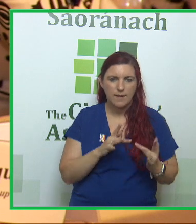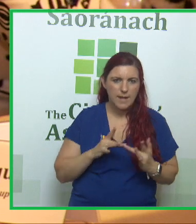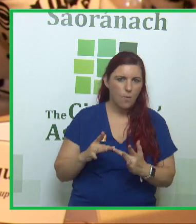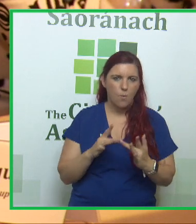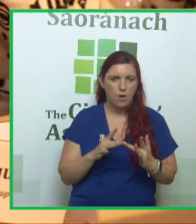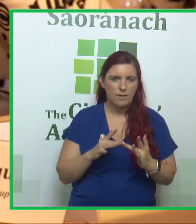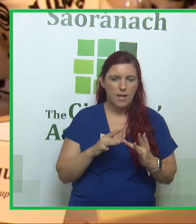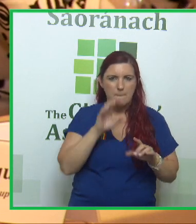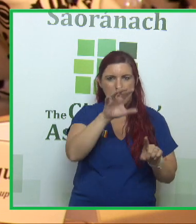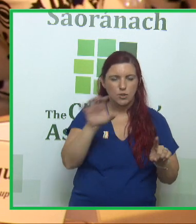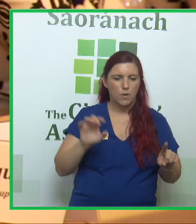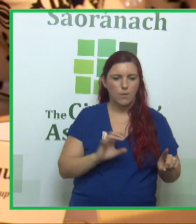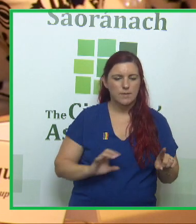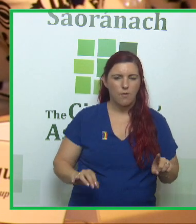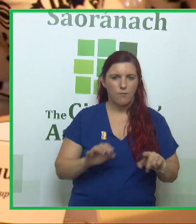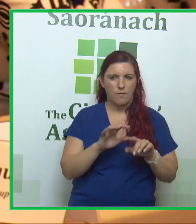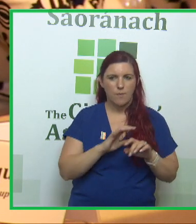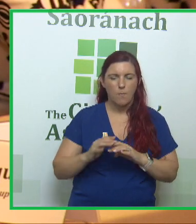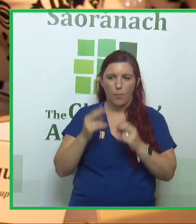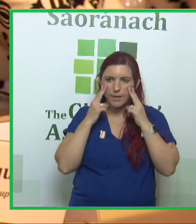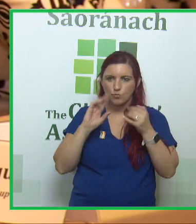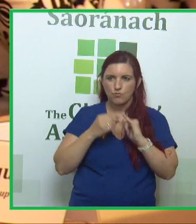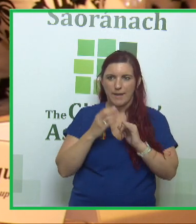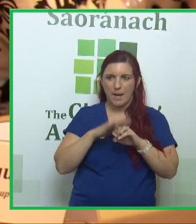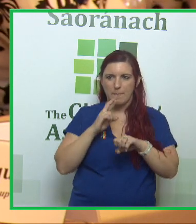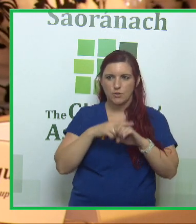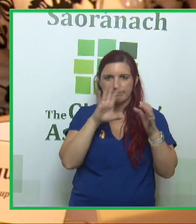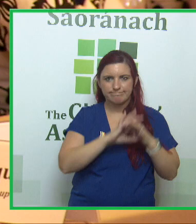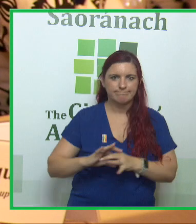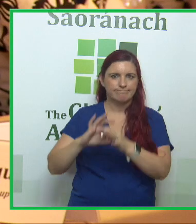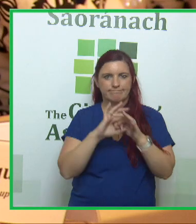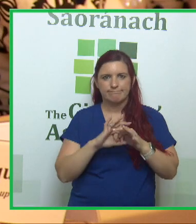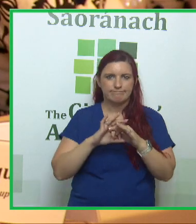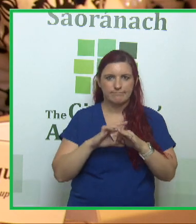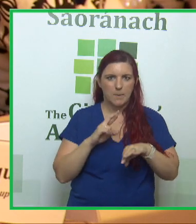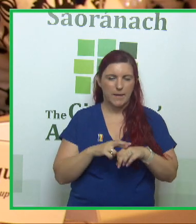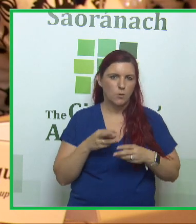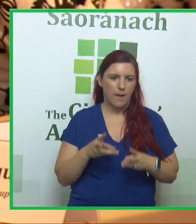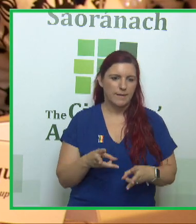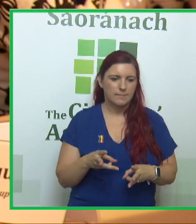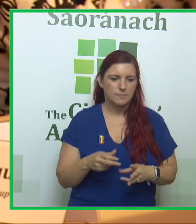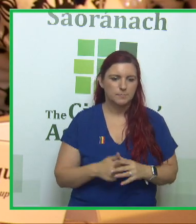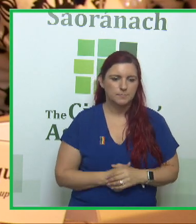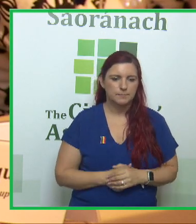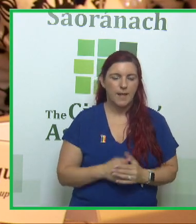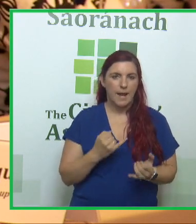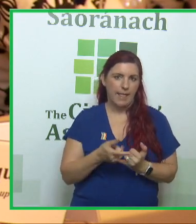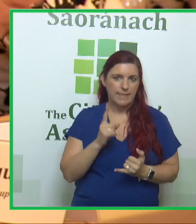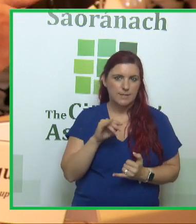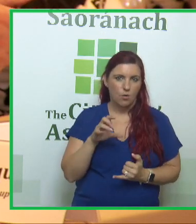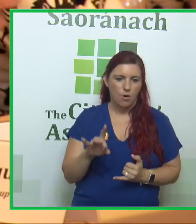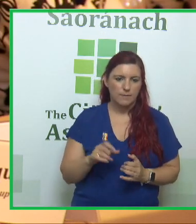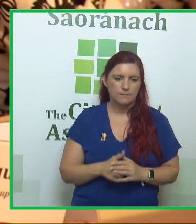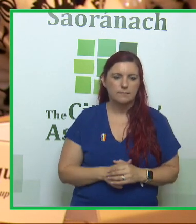services, and we need to see can we harness those services and those structures in a more efficient manner, as they did in Cork. Thank you. James,